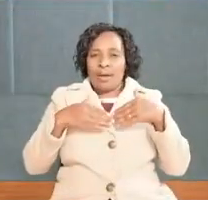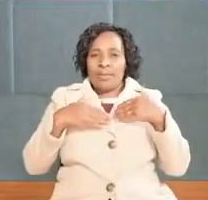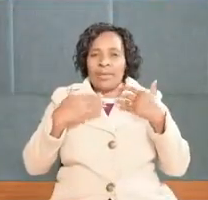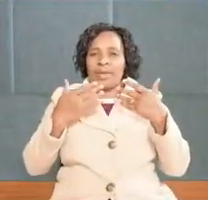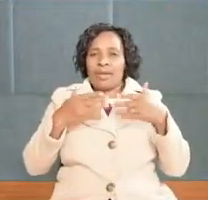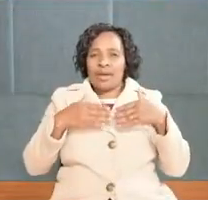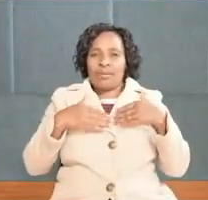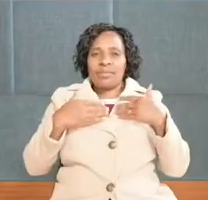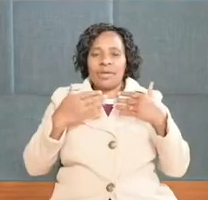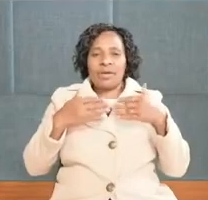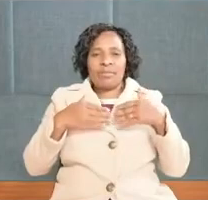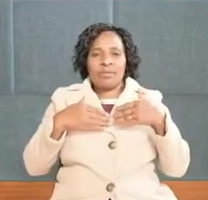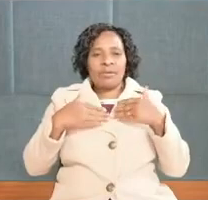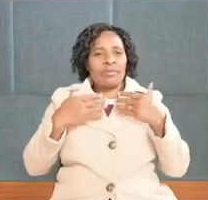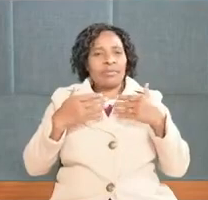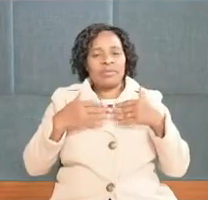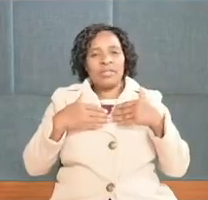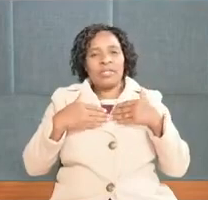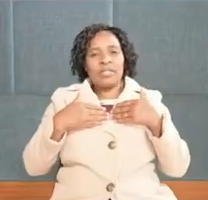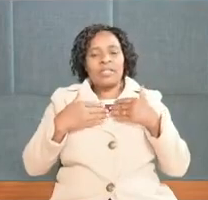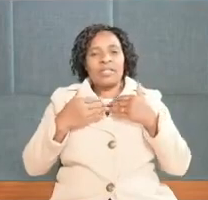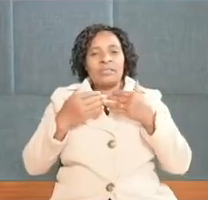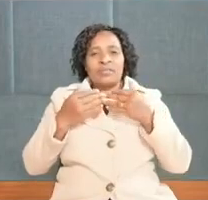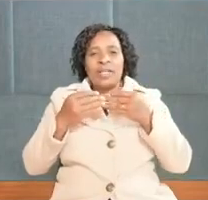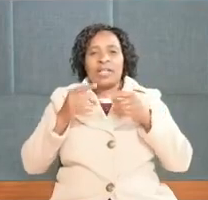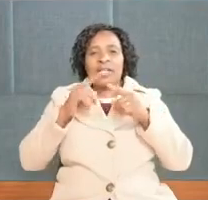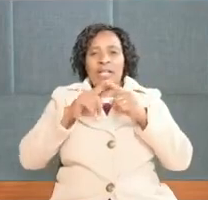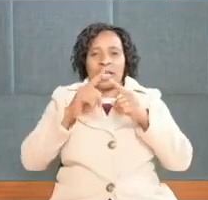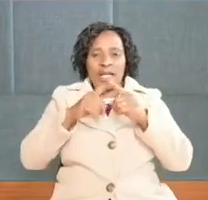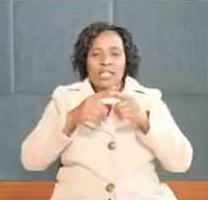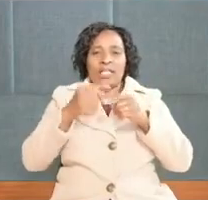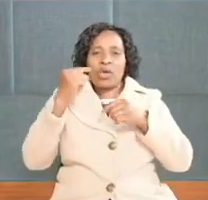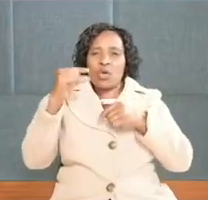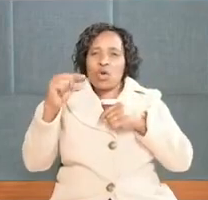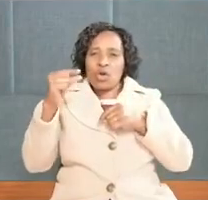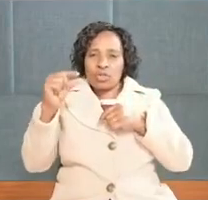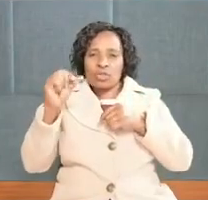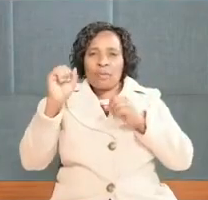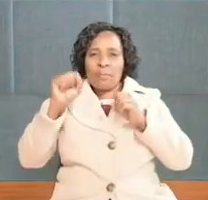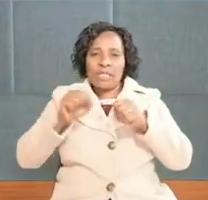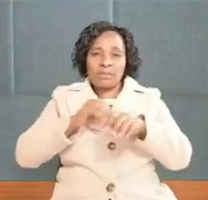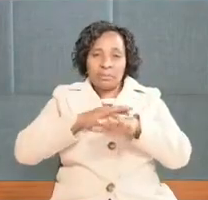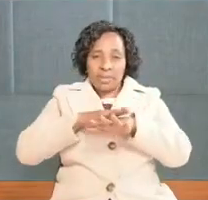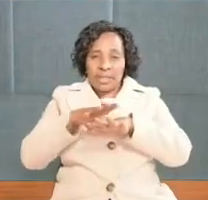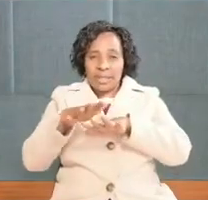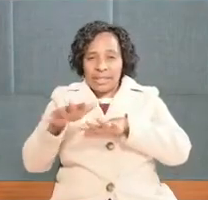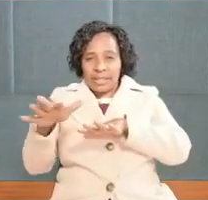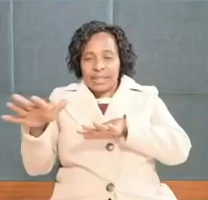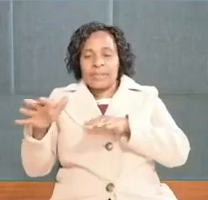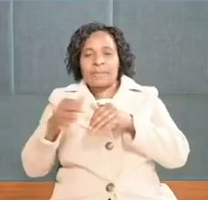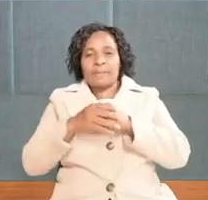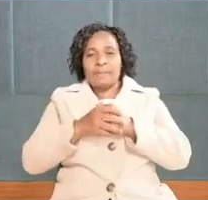merrily, merrily, merrily, merrily, the gospel has to spread.